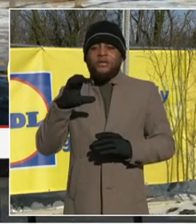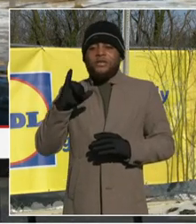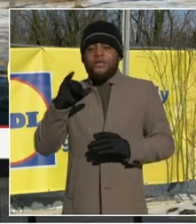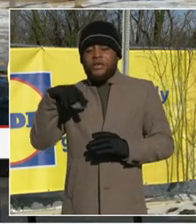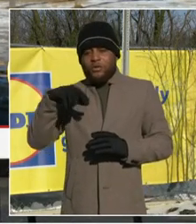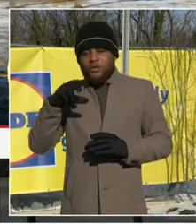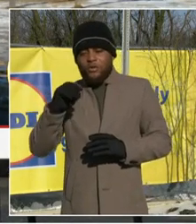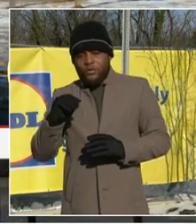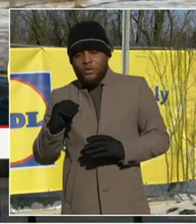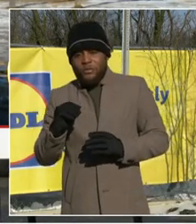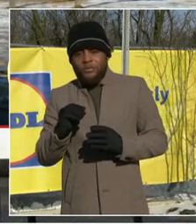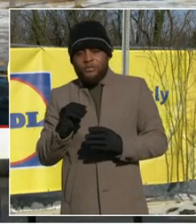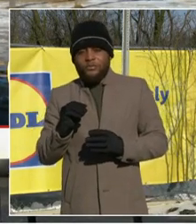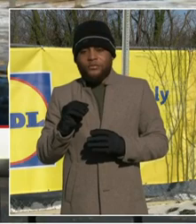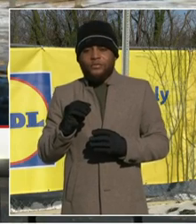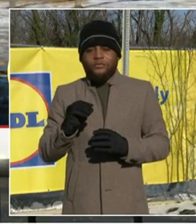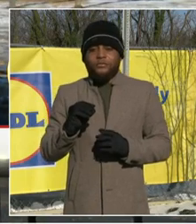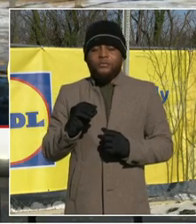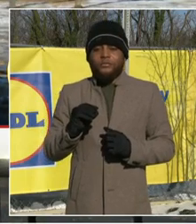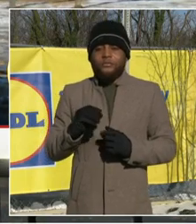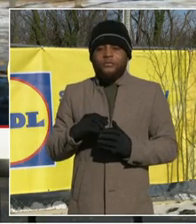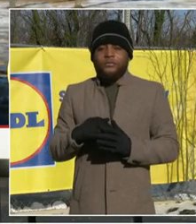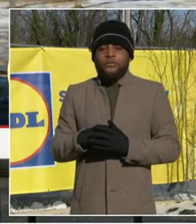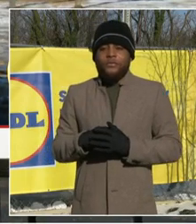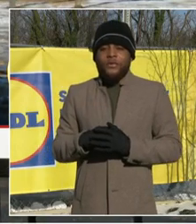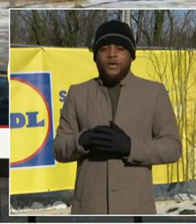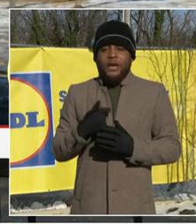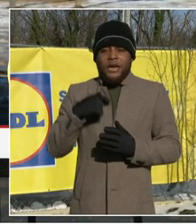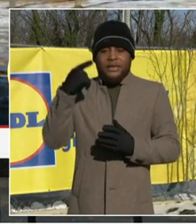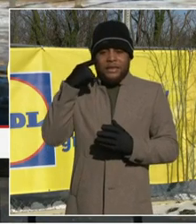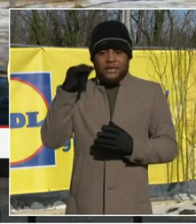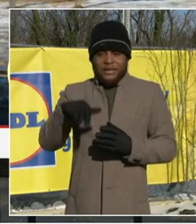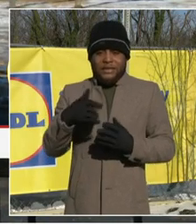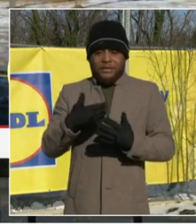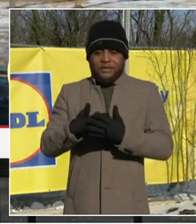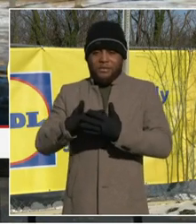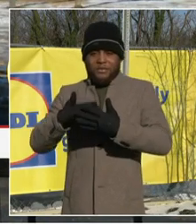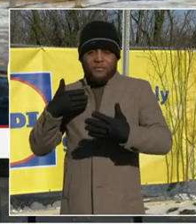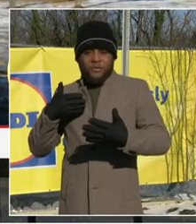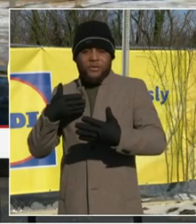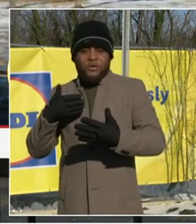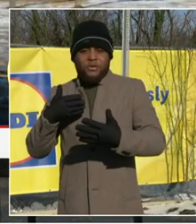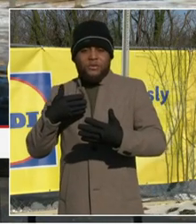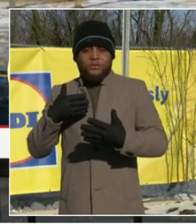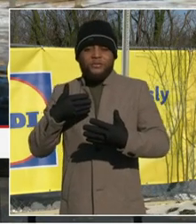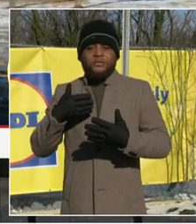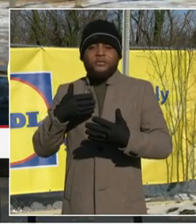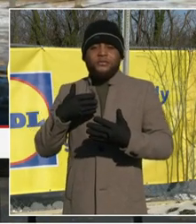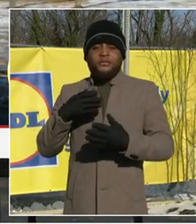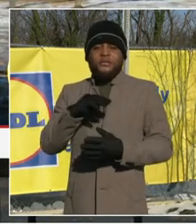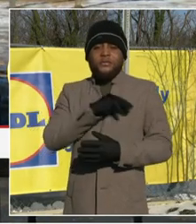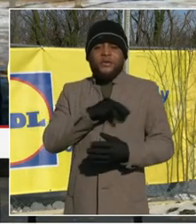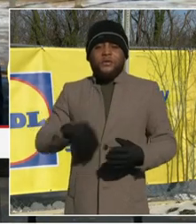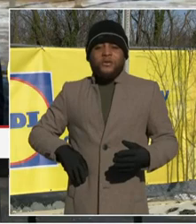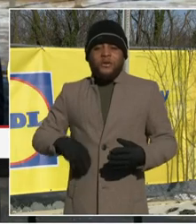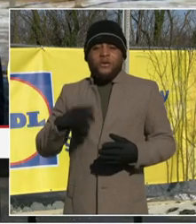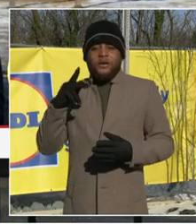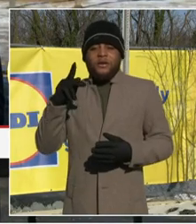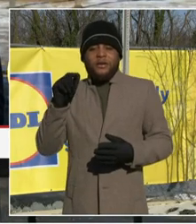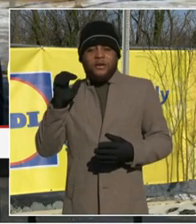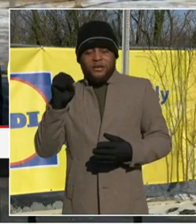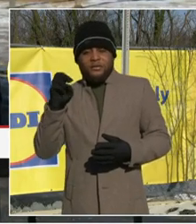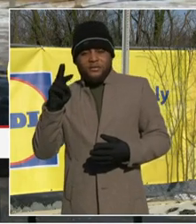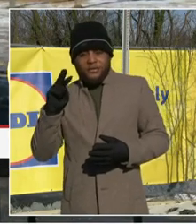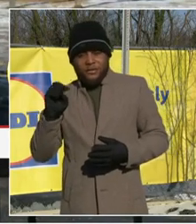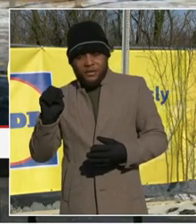leadership. I think that's the former Deputy Mayor Kenner under the mask and hat, Deputy Mayor Kenner, and Sarosh Otpadwala,